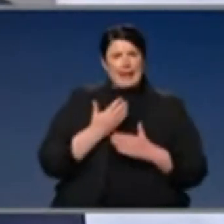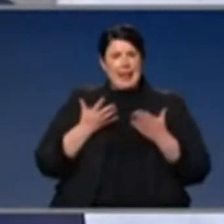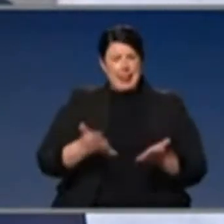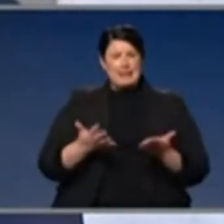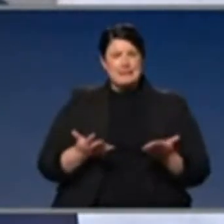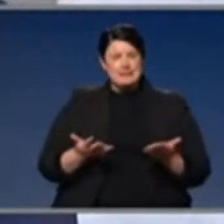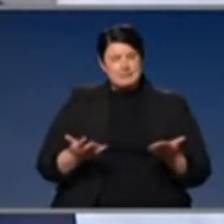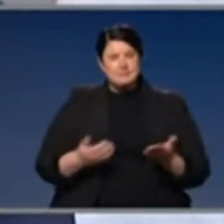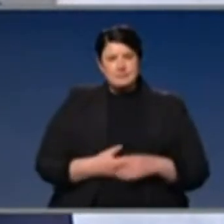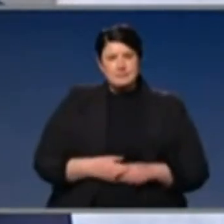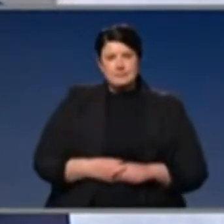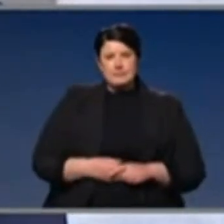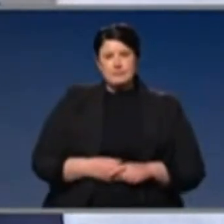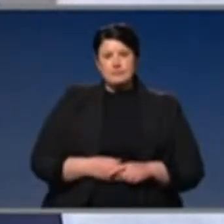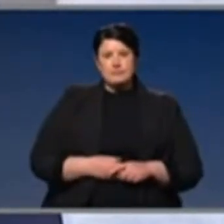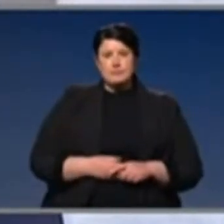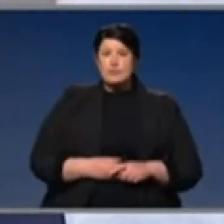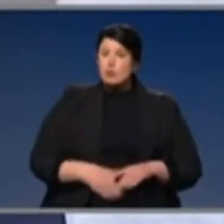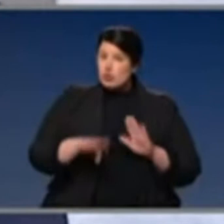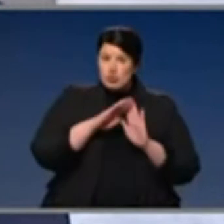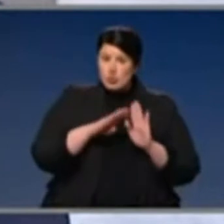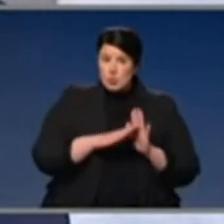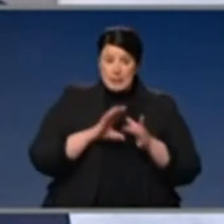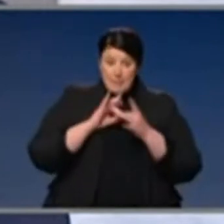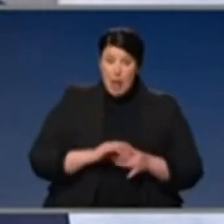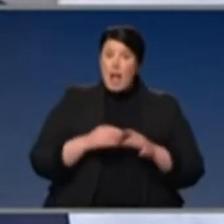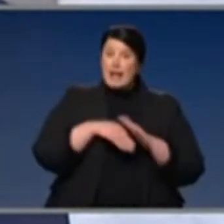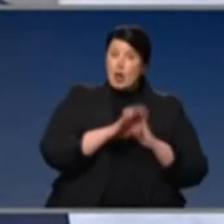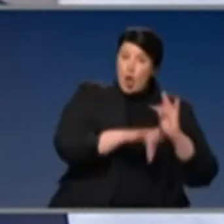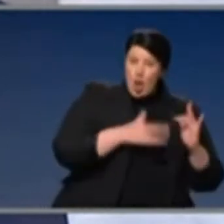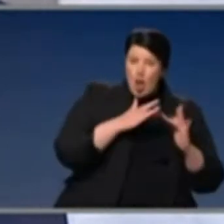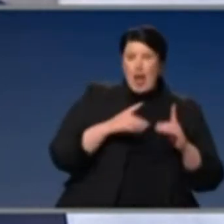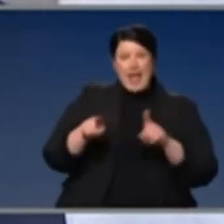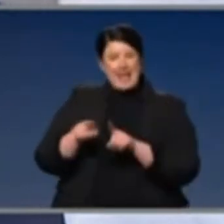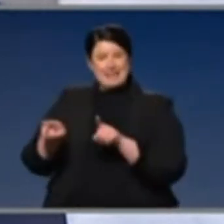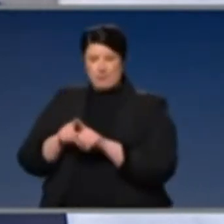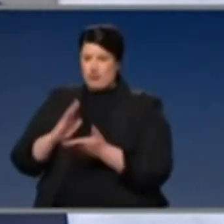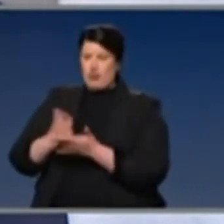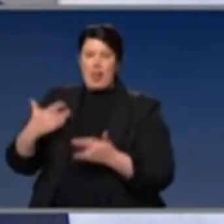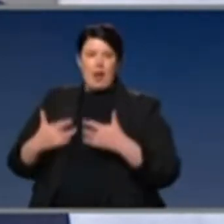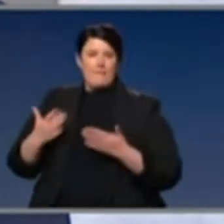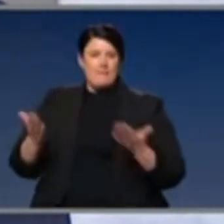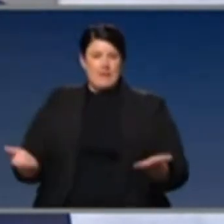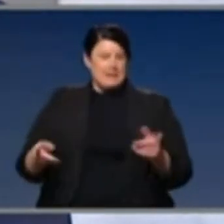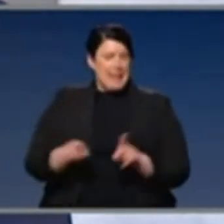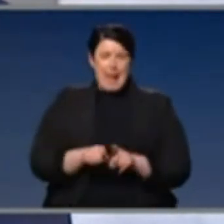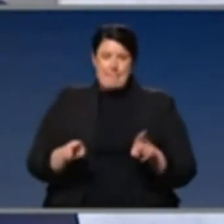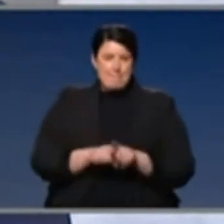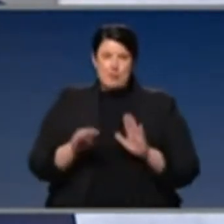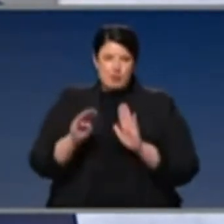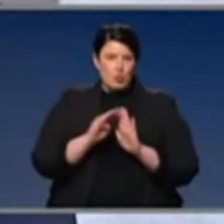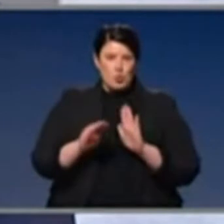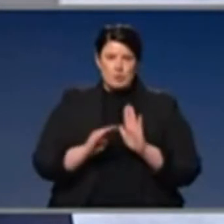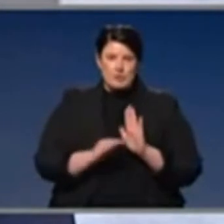of these things. The rules apply in the digital world as they apply in the real world, and that